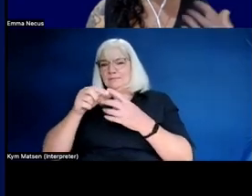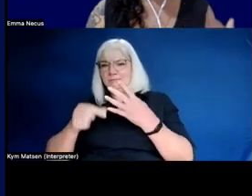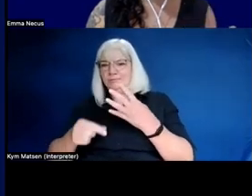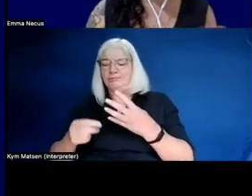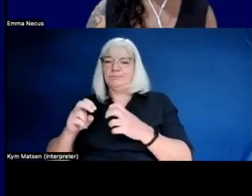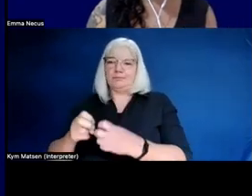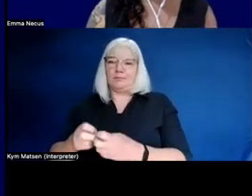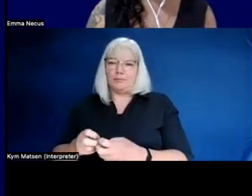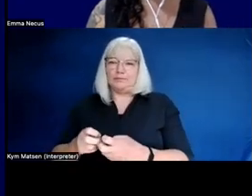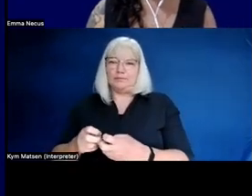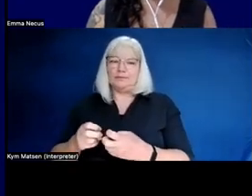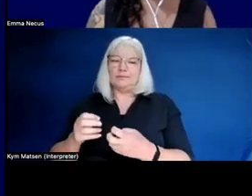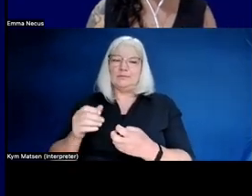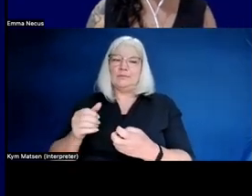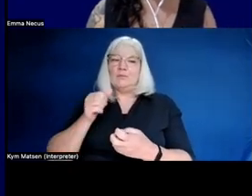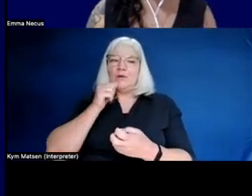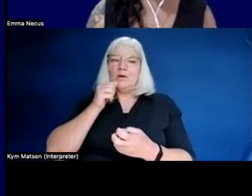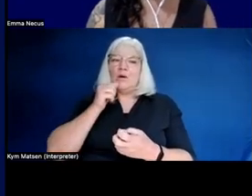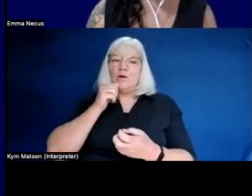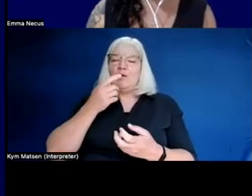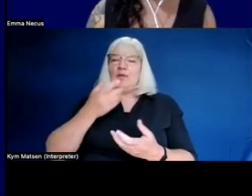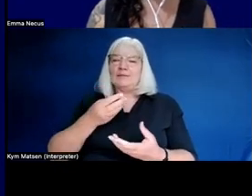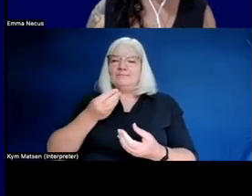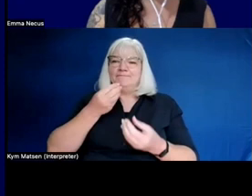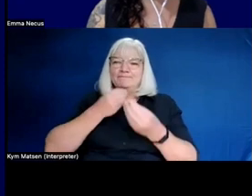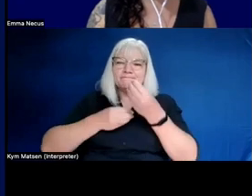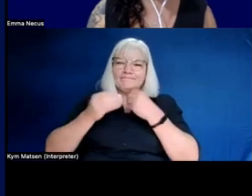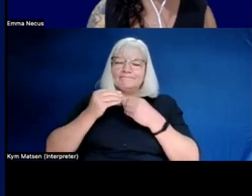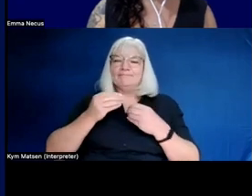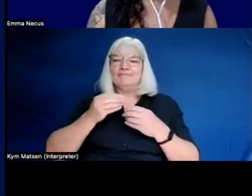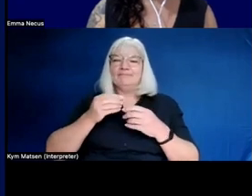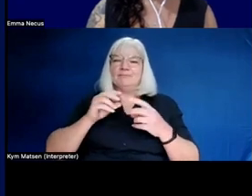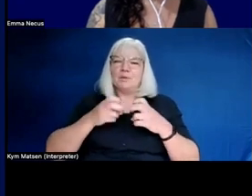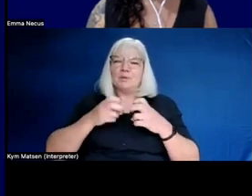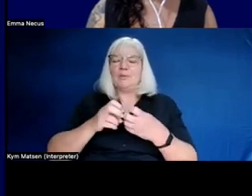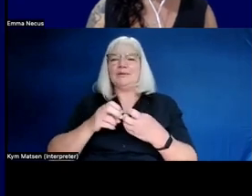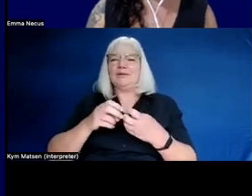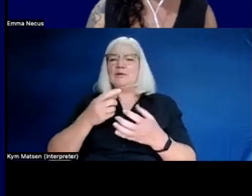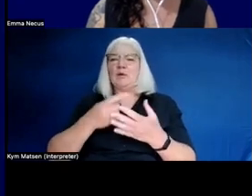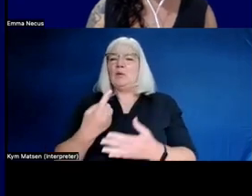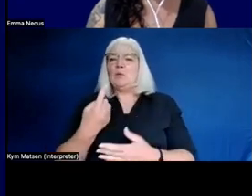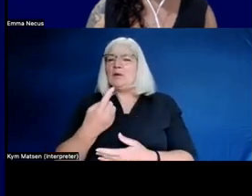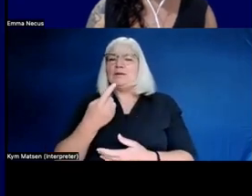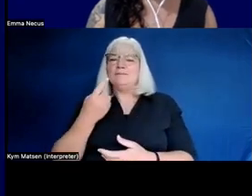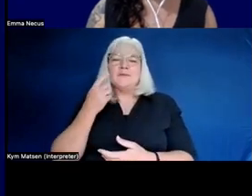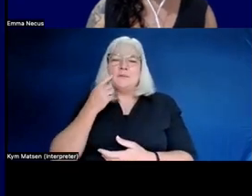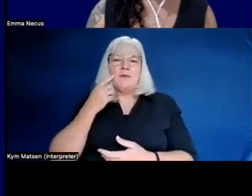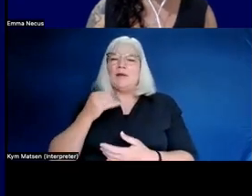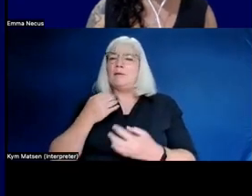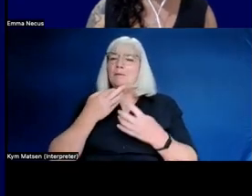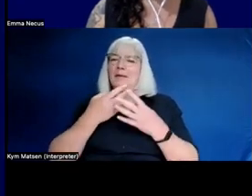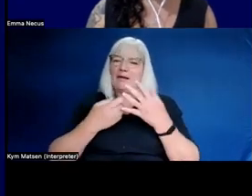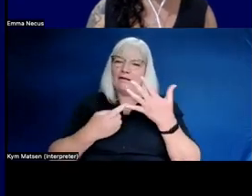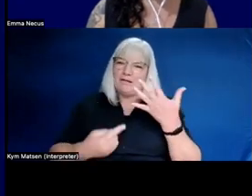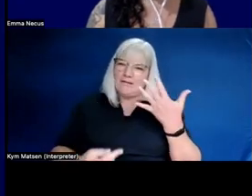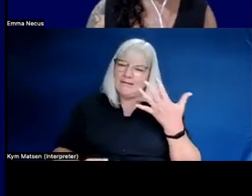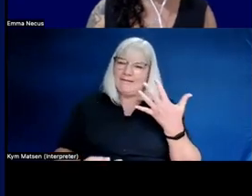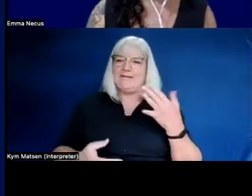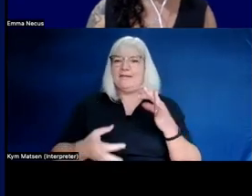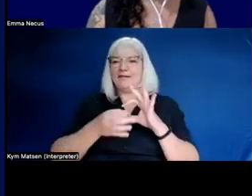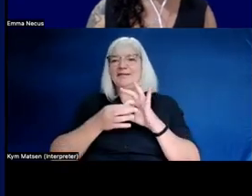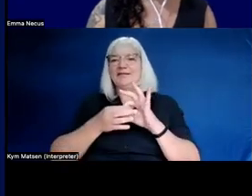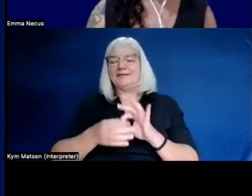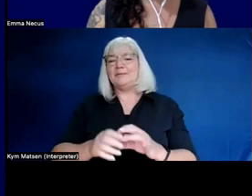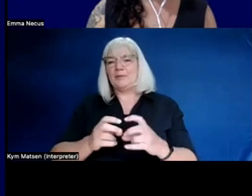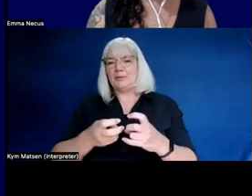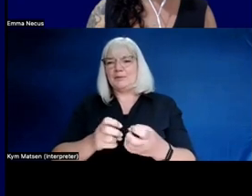difficulties by their nature are multifaceted. They have many parts to them. So therefore, in the back of our mind, we need to think about